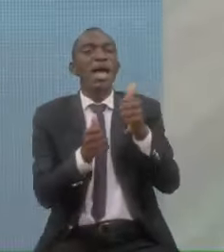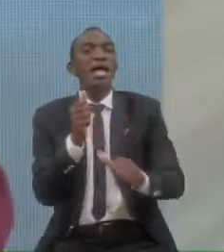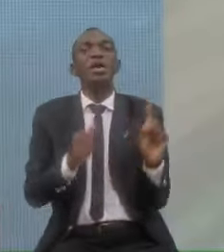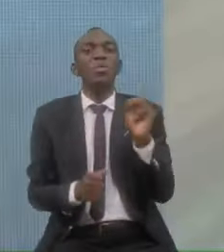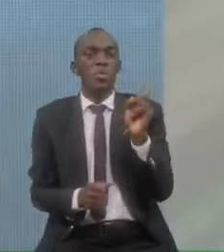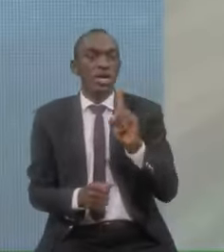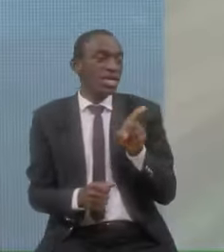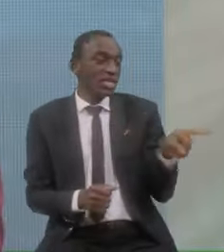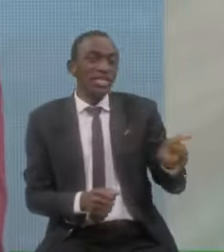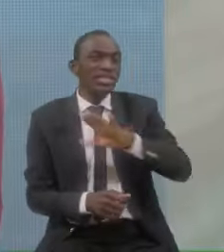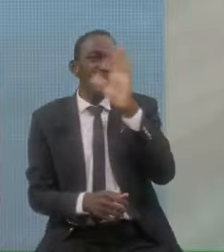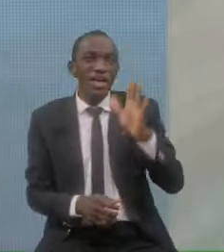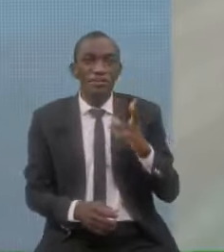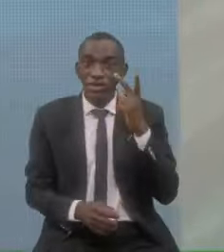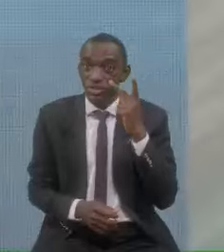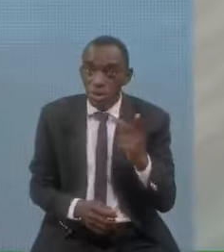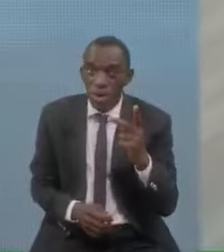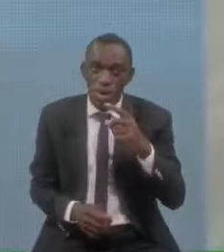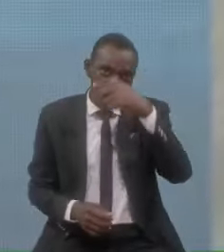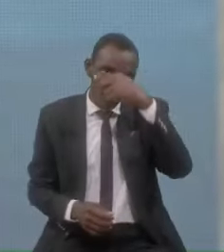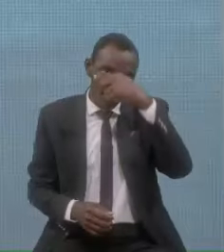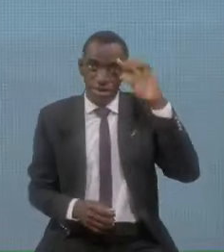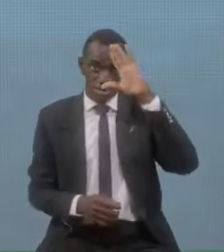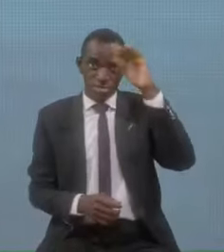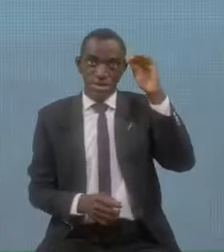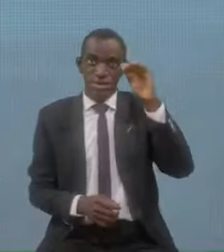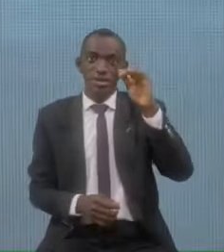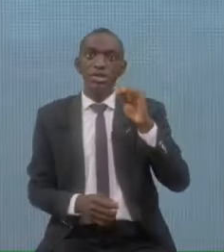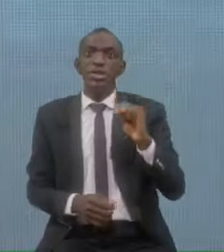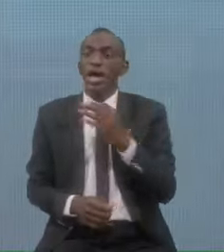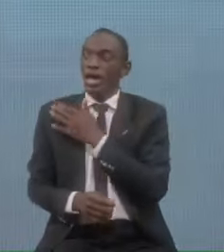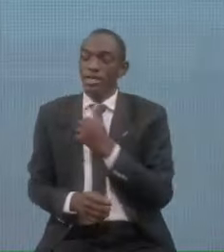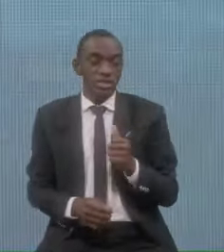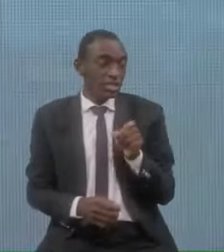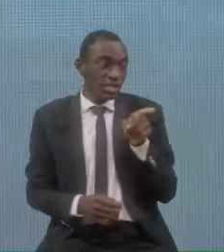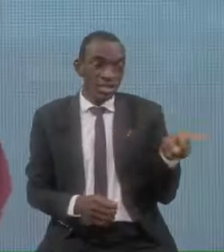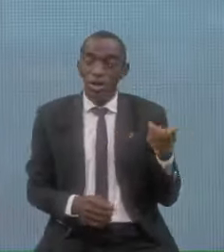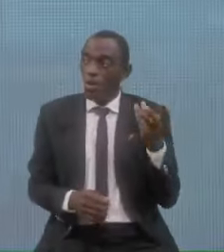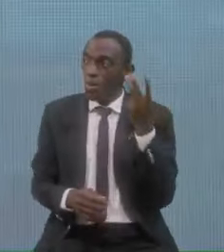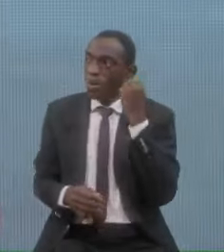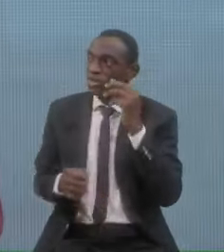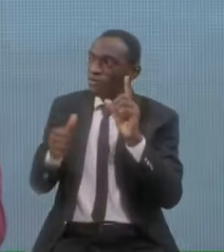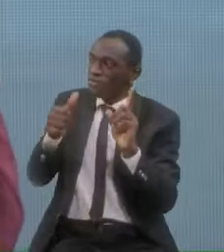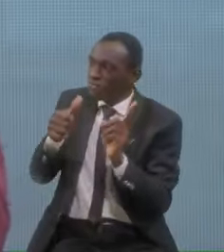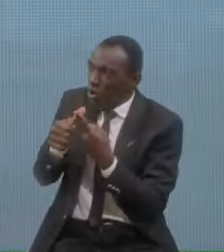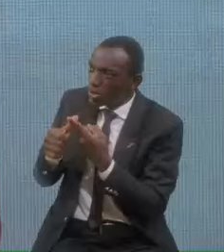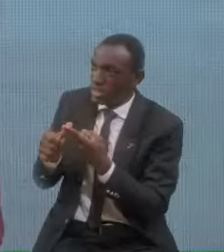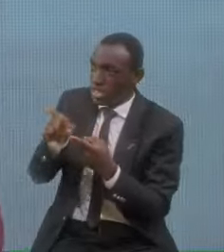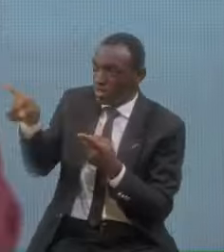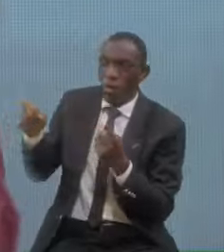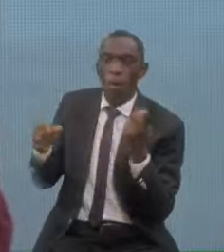never seen any black man. I was the first black man he was